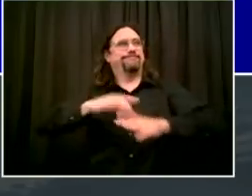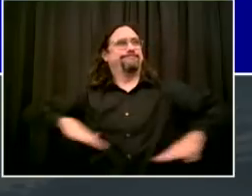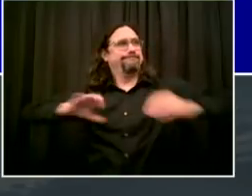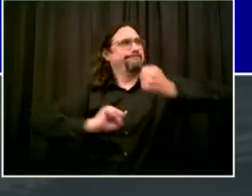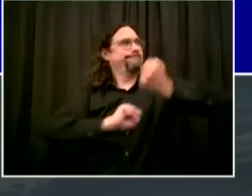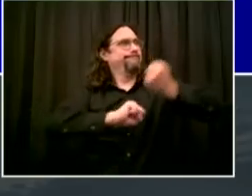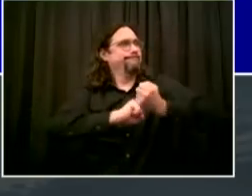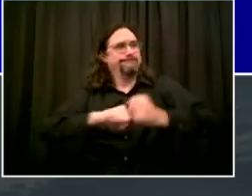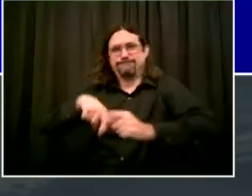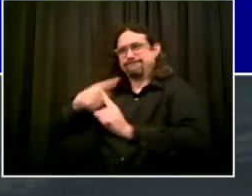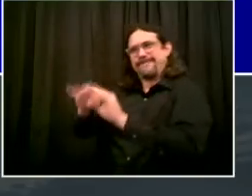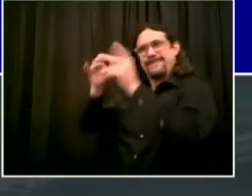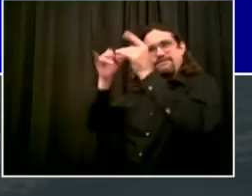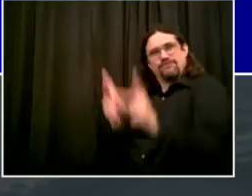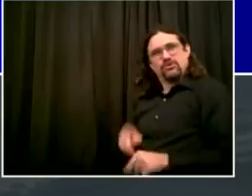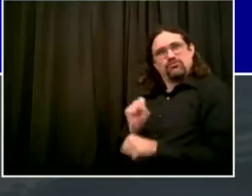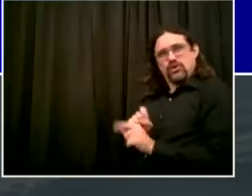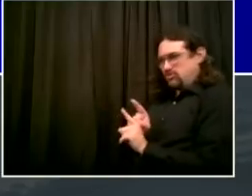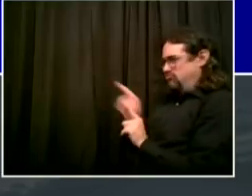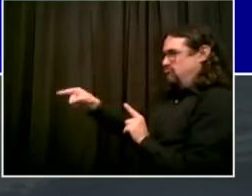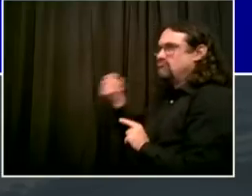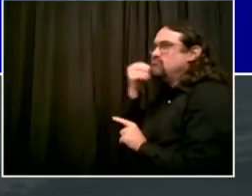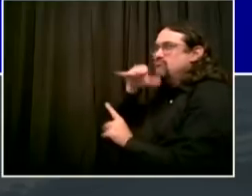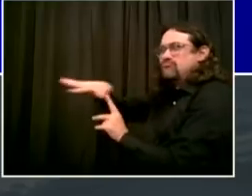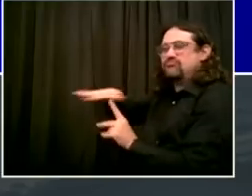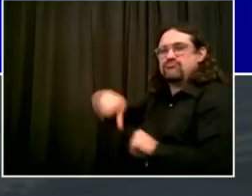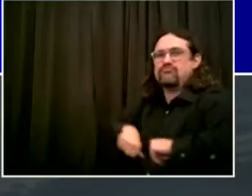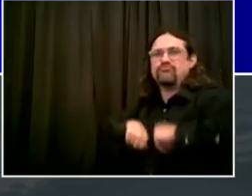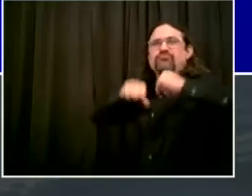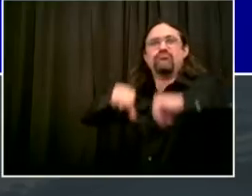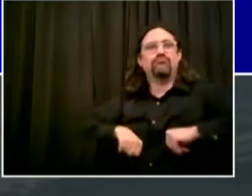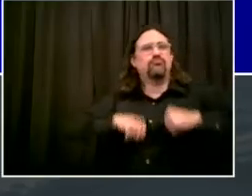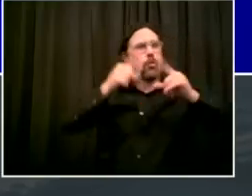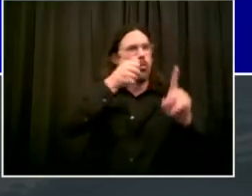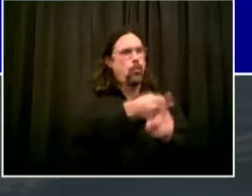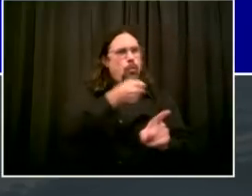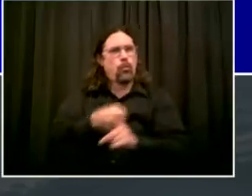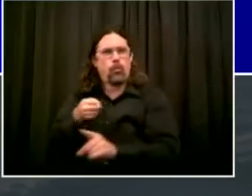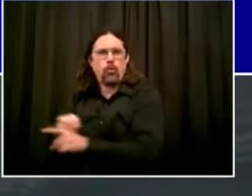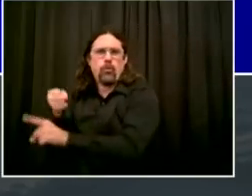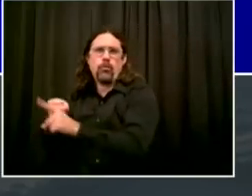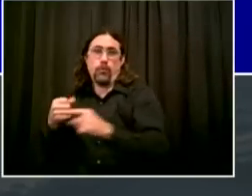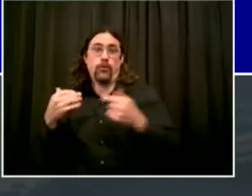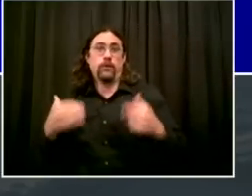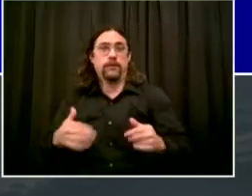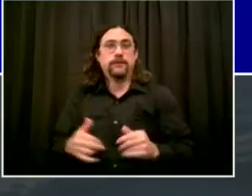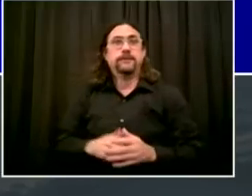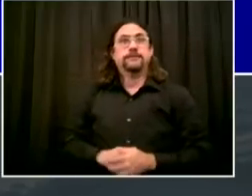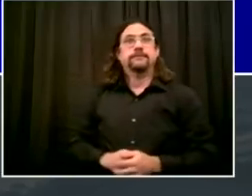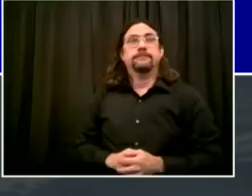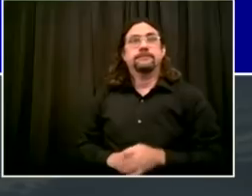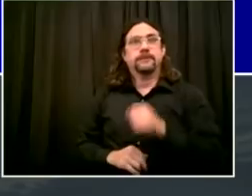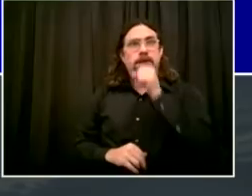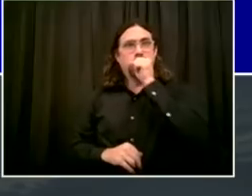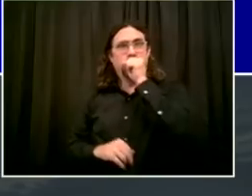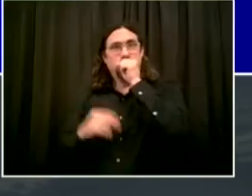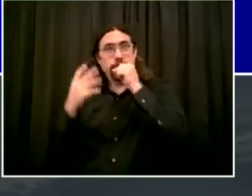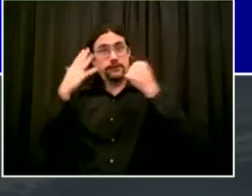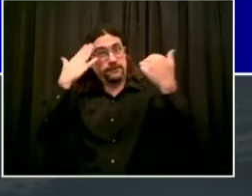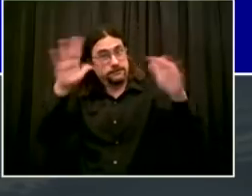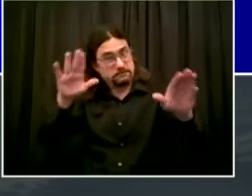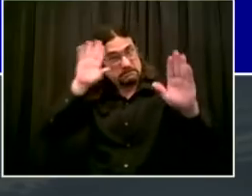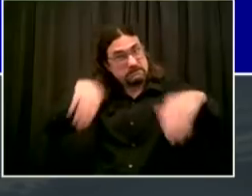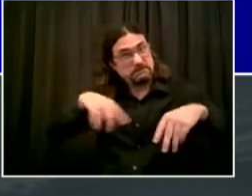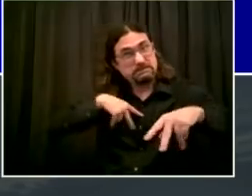we're going to be doing this again next year. Look at what we have been able to achieve together